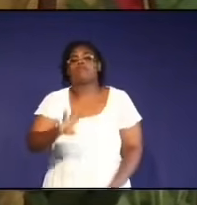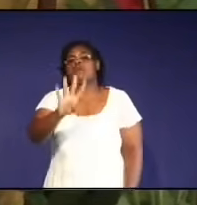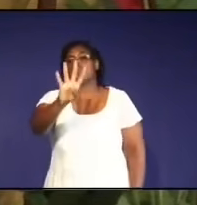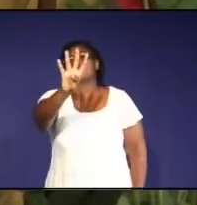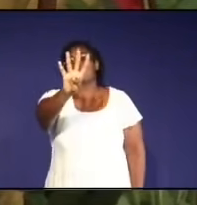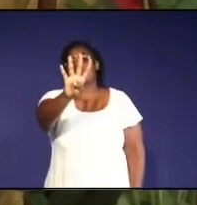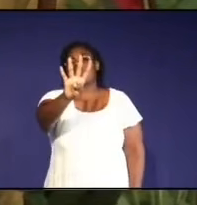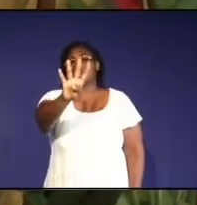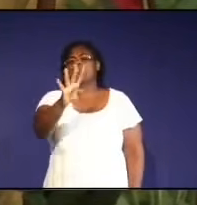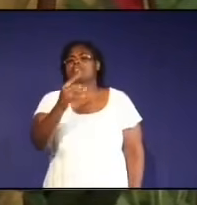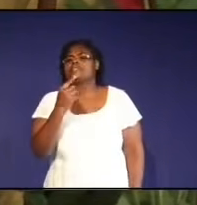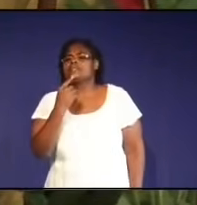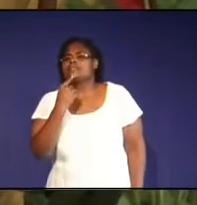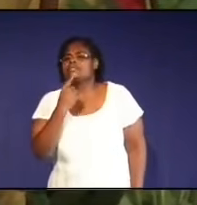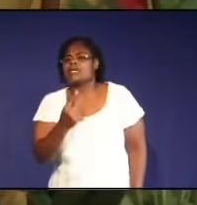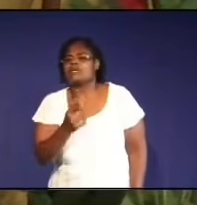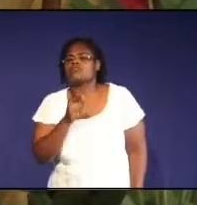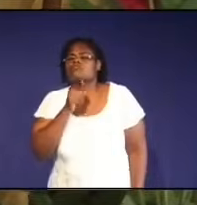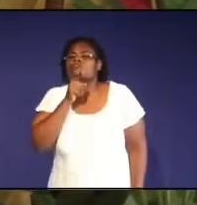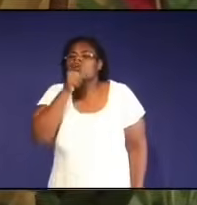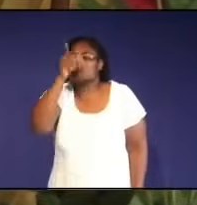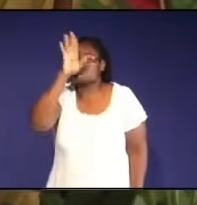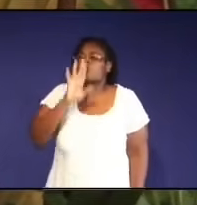tells us who the true God is.